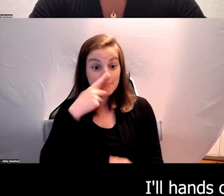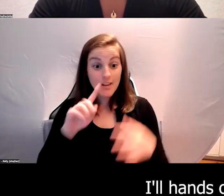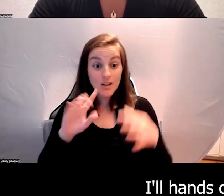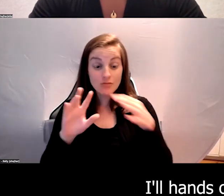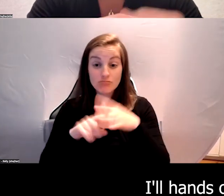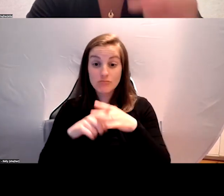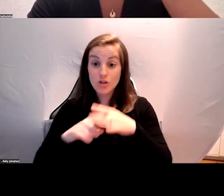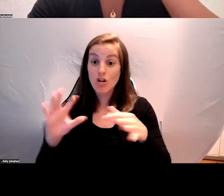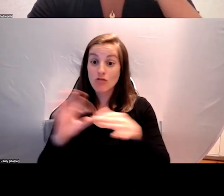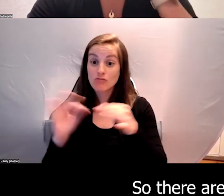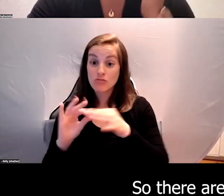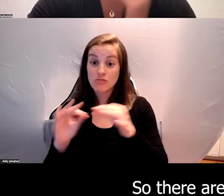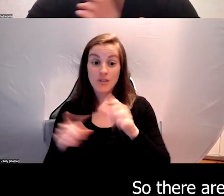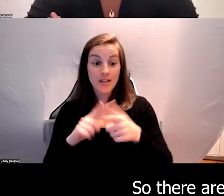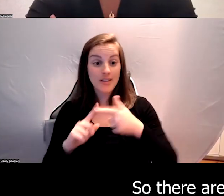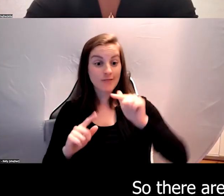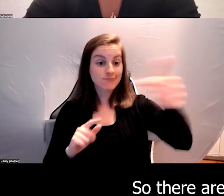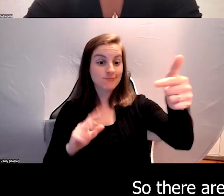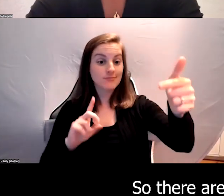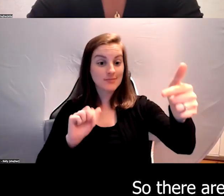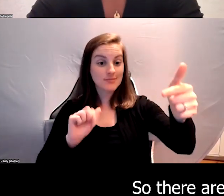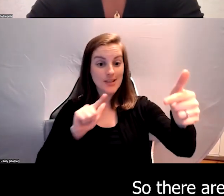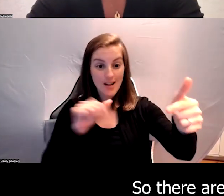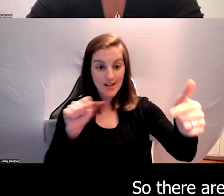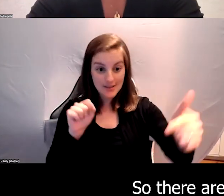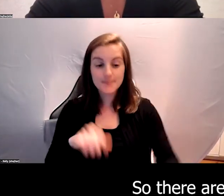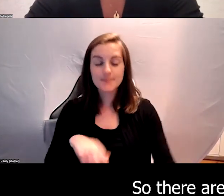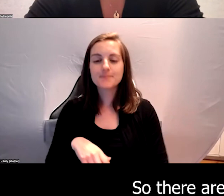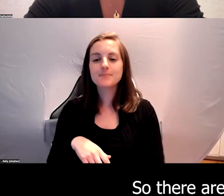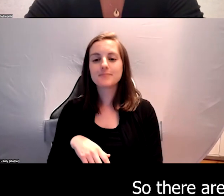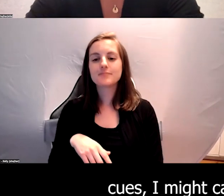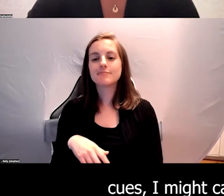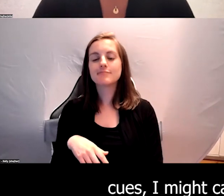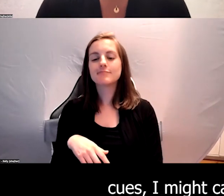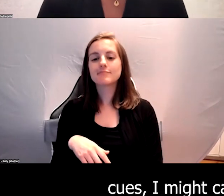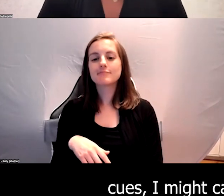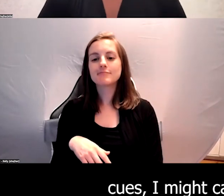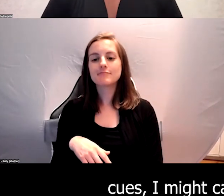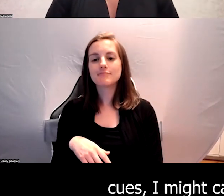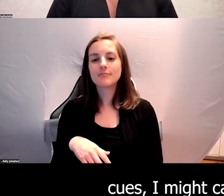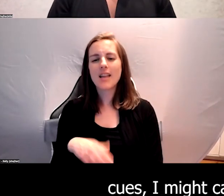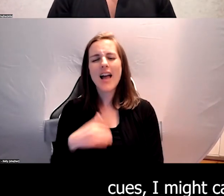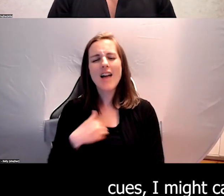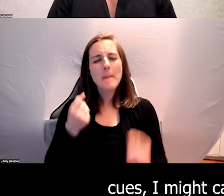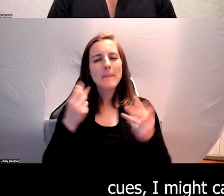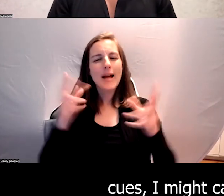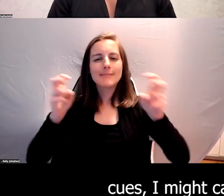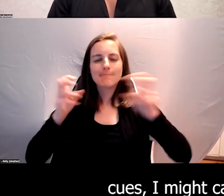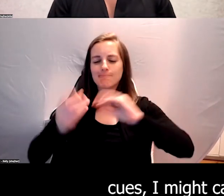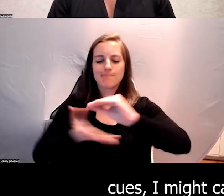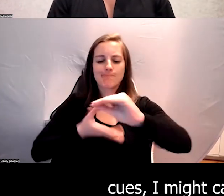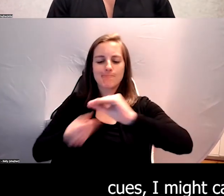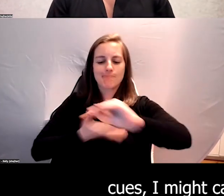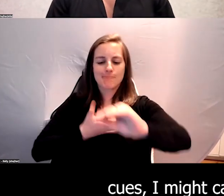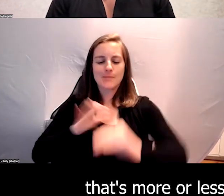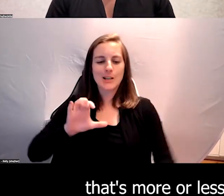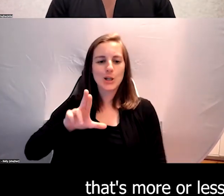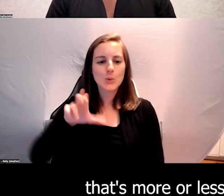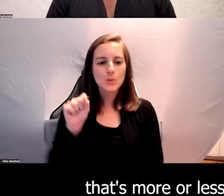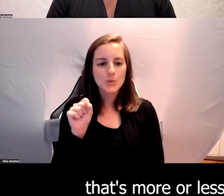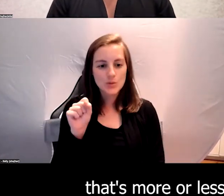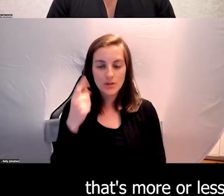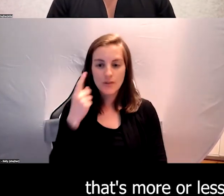it over to Dallas. So there are a lot of kind of cues, I might call them, of a place